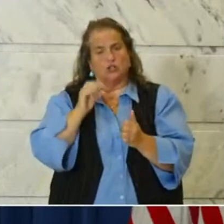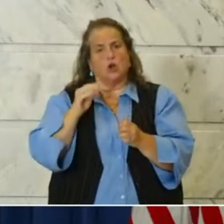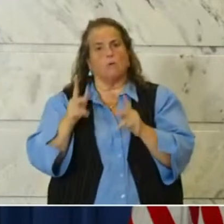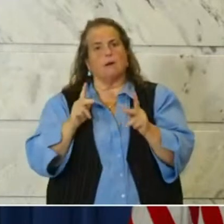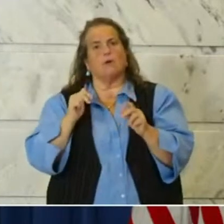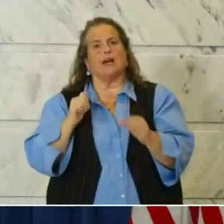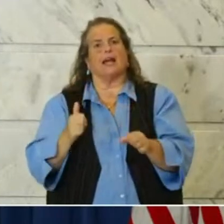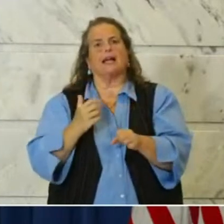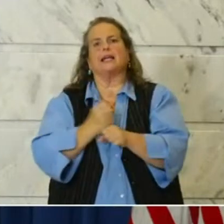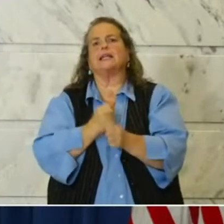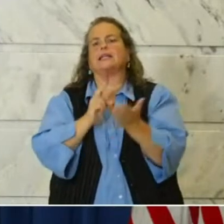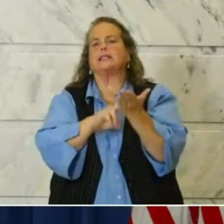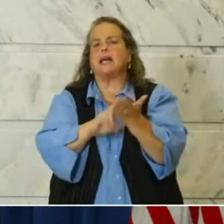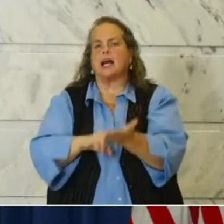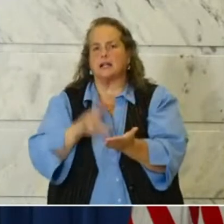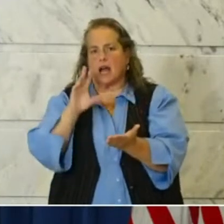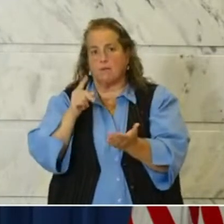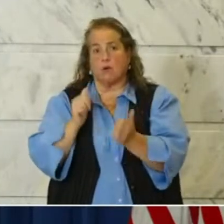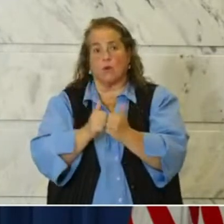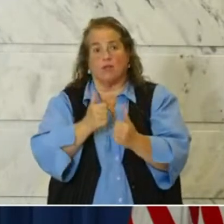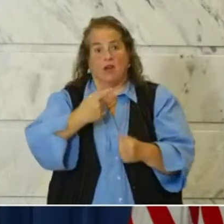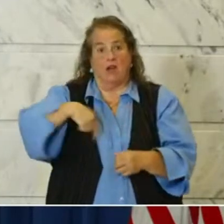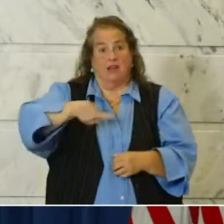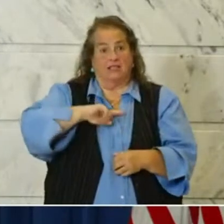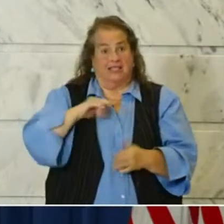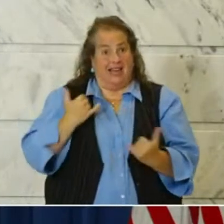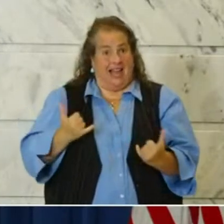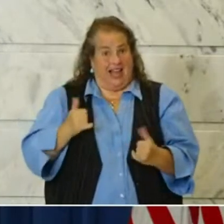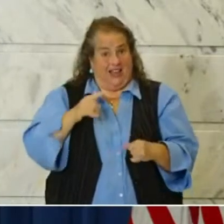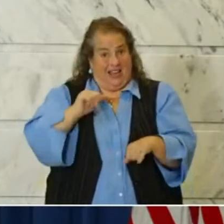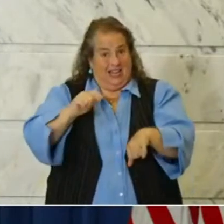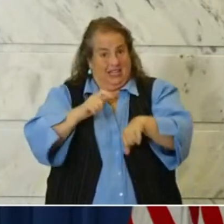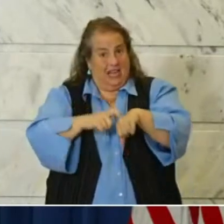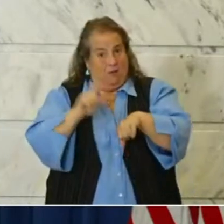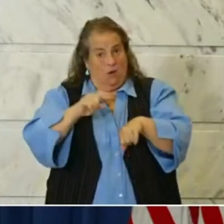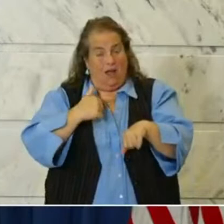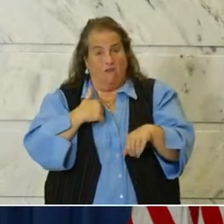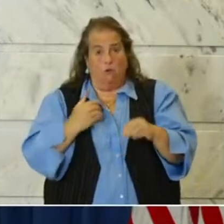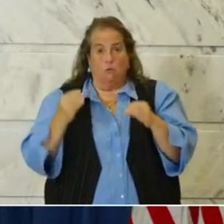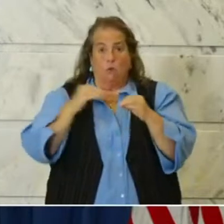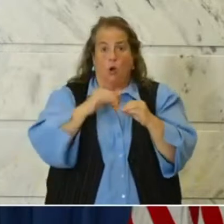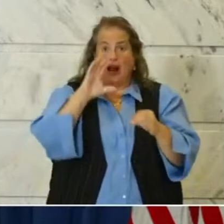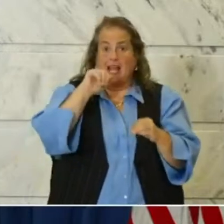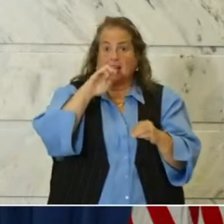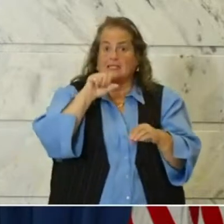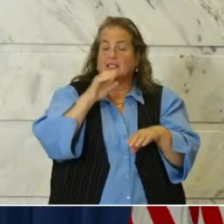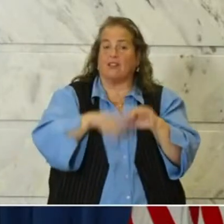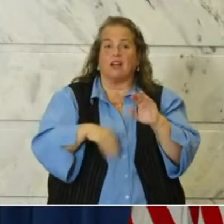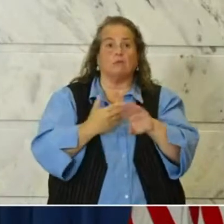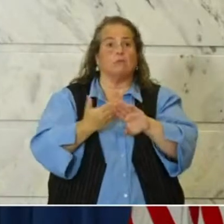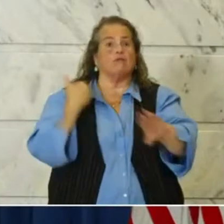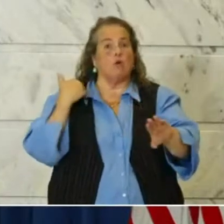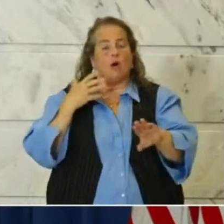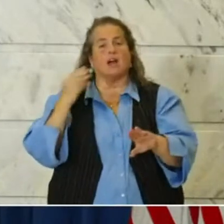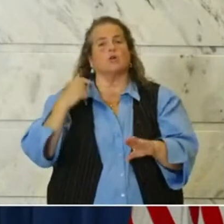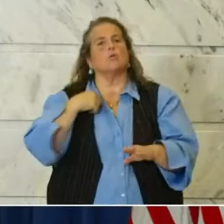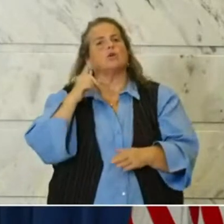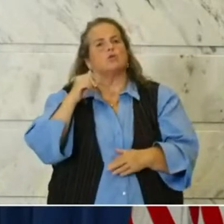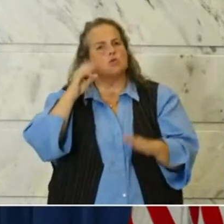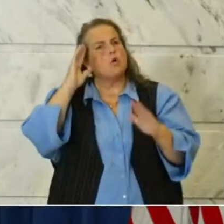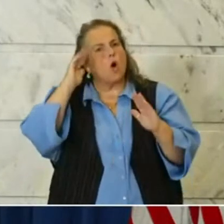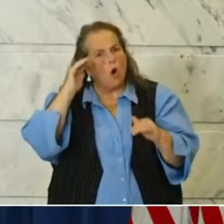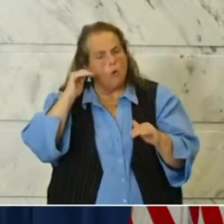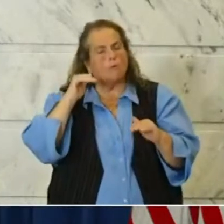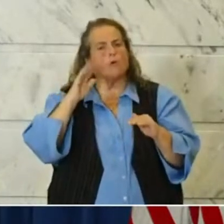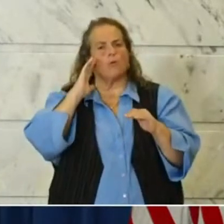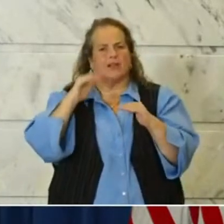get signed up. With us being at a time where we have had more cases than really ever before, though we certainly hope leveling